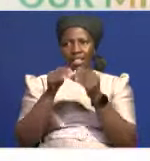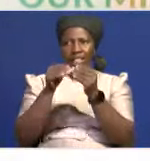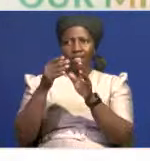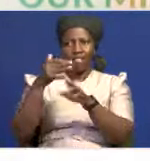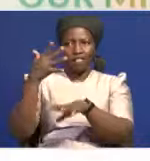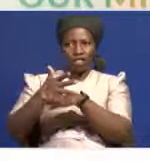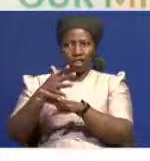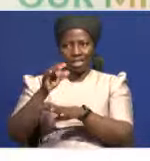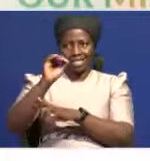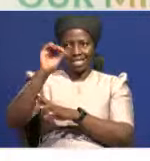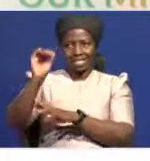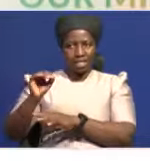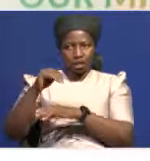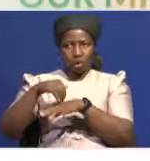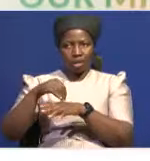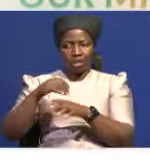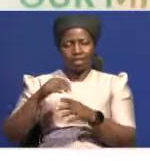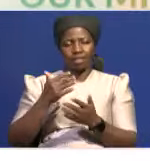interest on deposits,